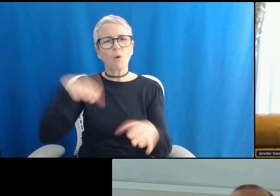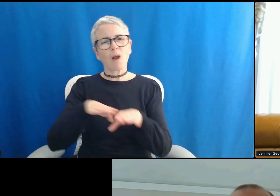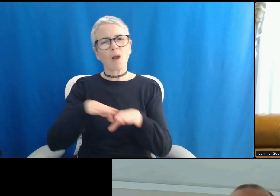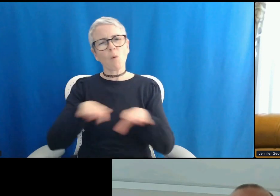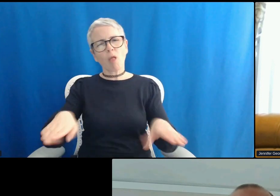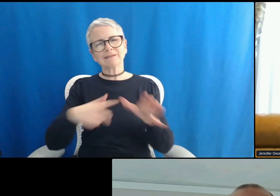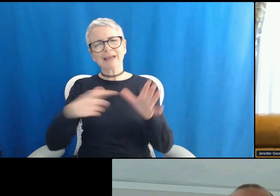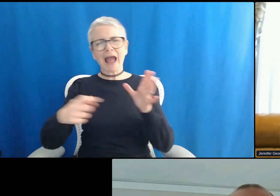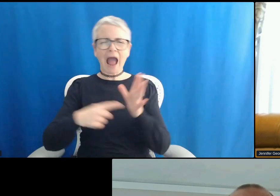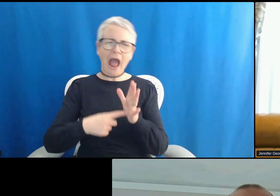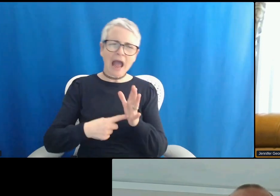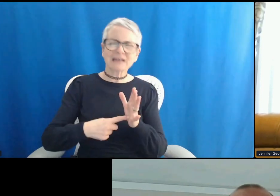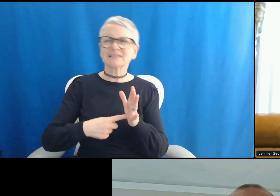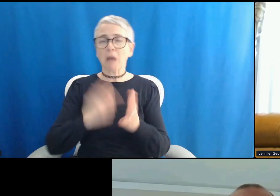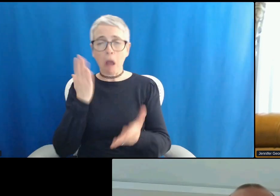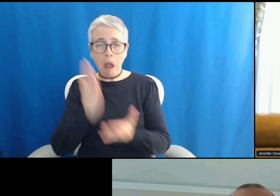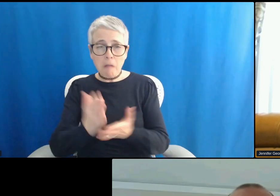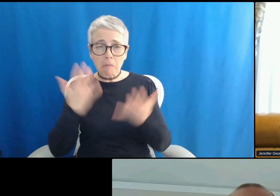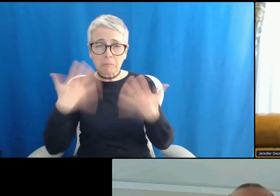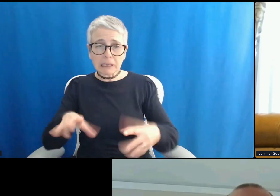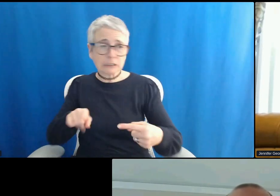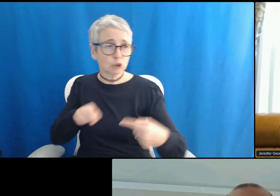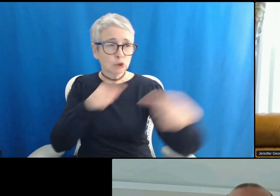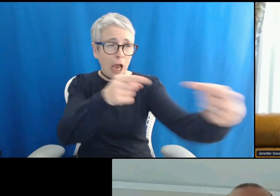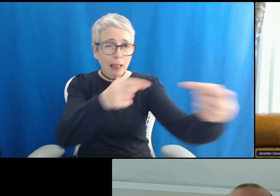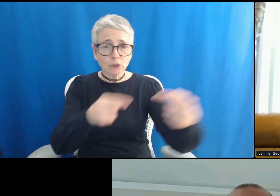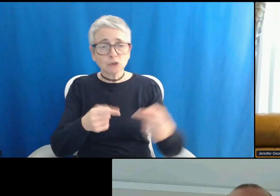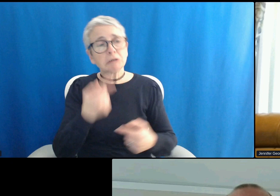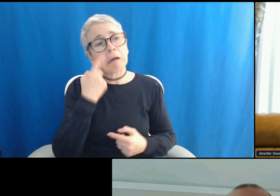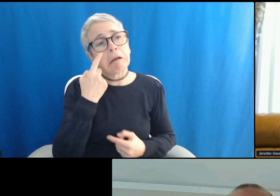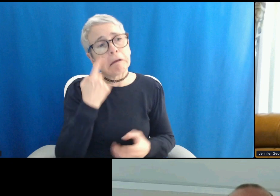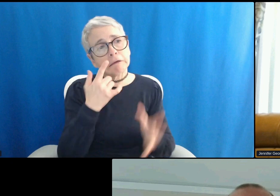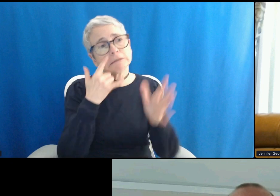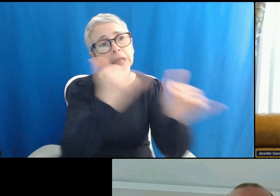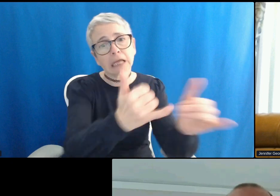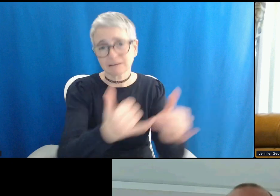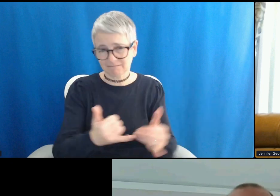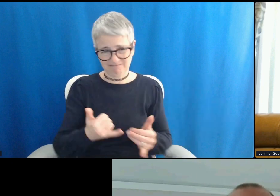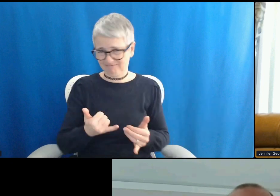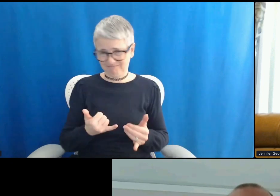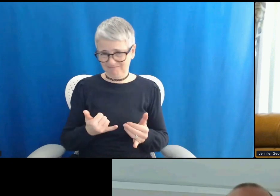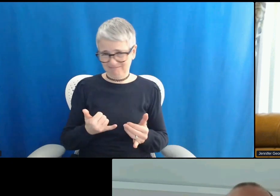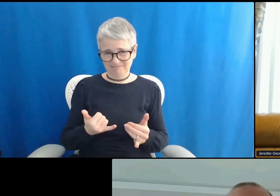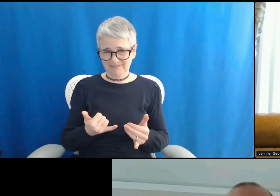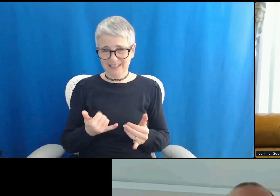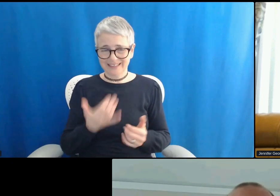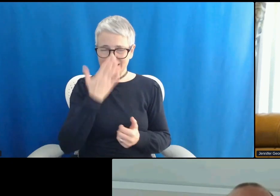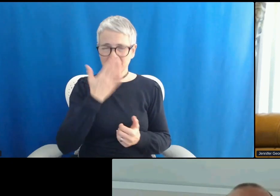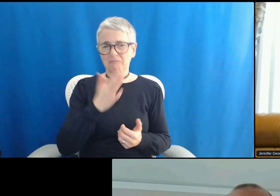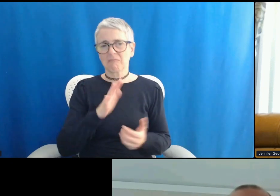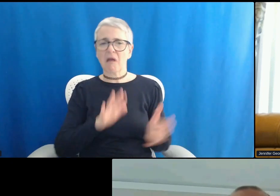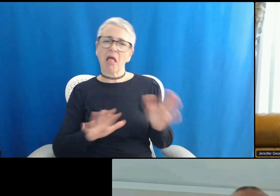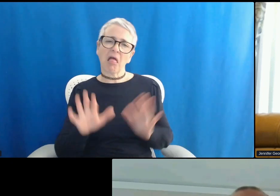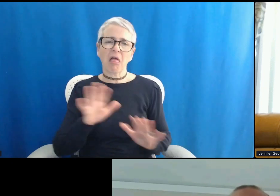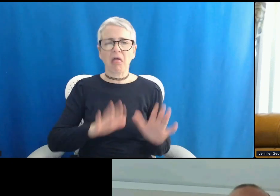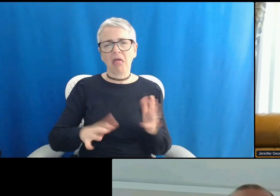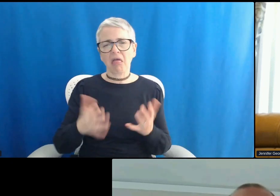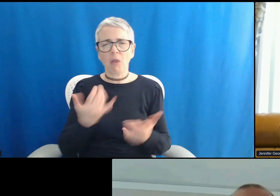really tested in terms of accessibility, and there were issues around what a reasonable adjustment was, and it seems that the public sector